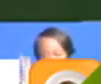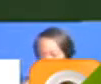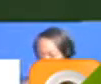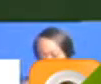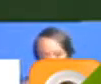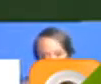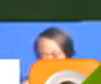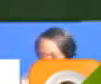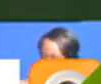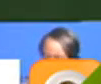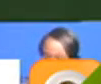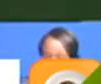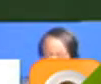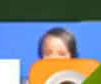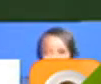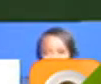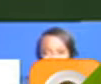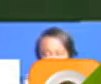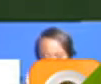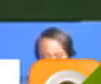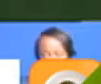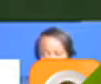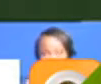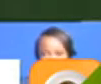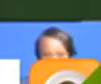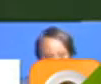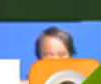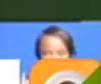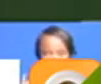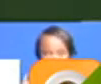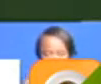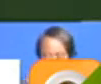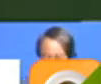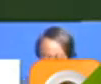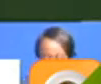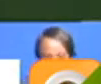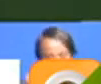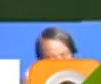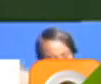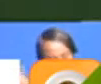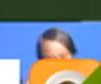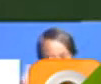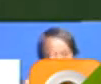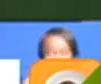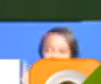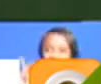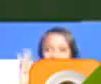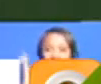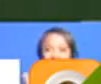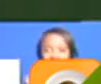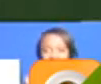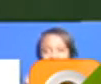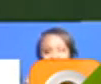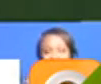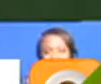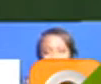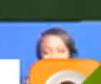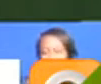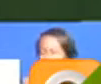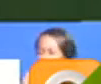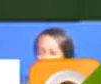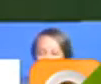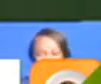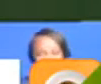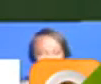them to remain independent, to work for all Kenyans, irrespective of which party they belong